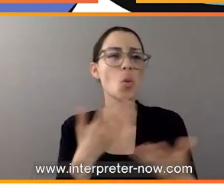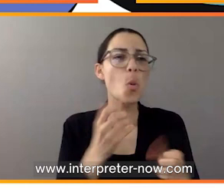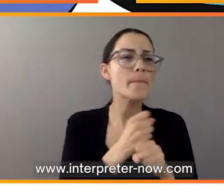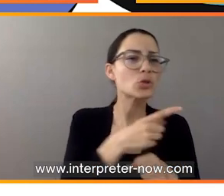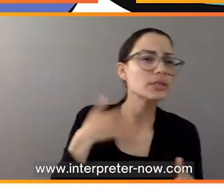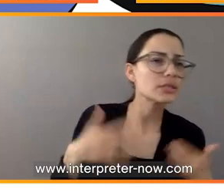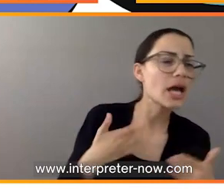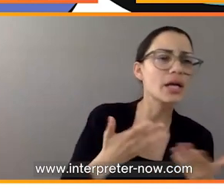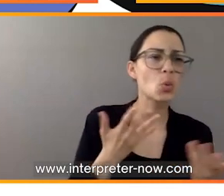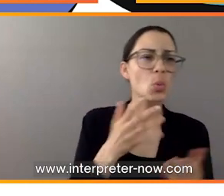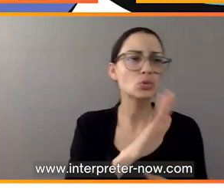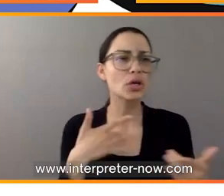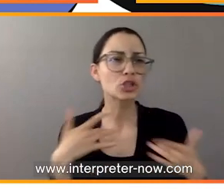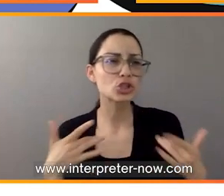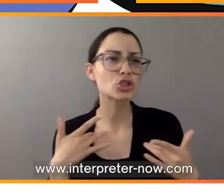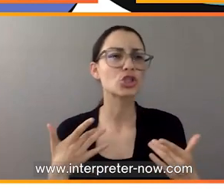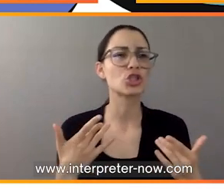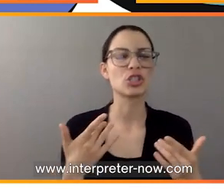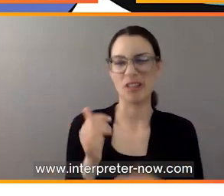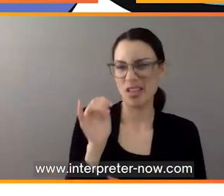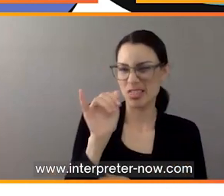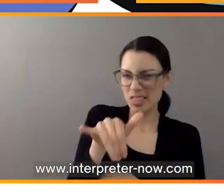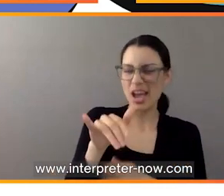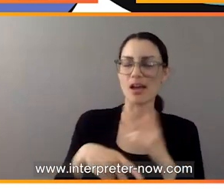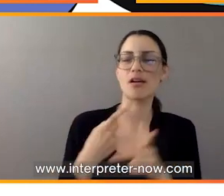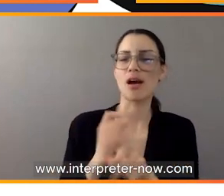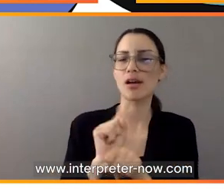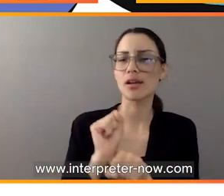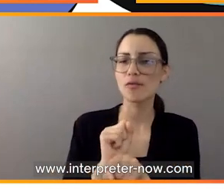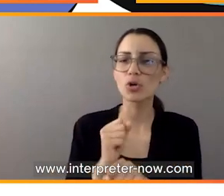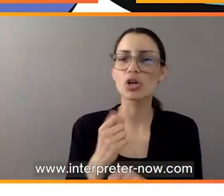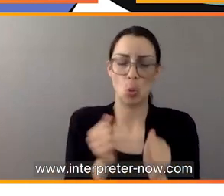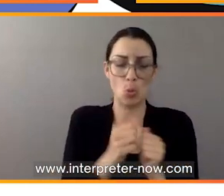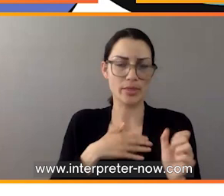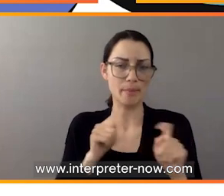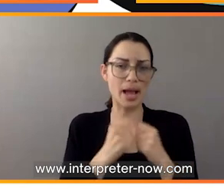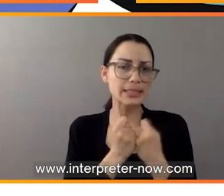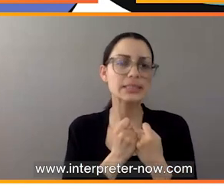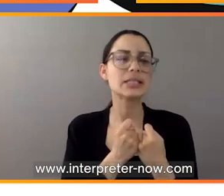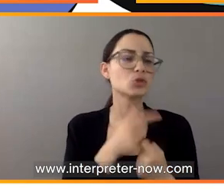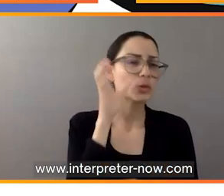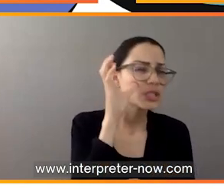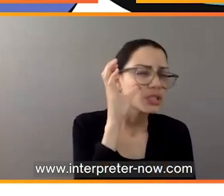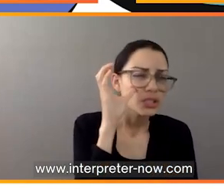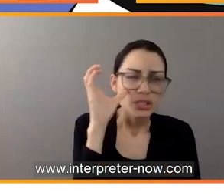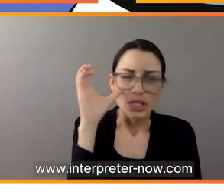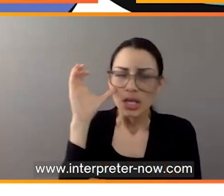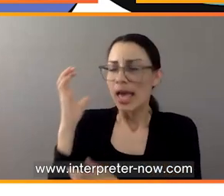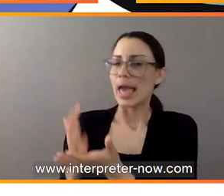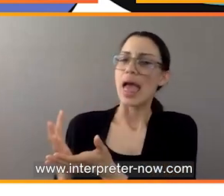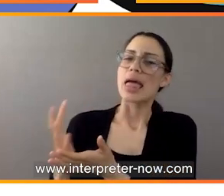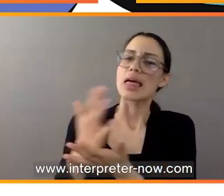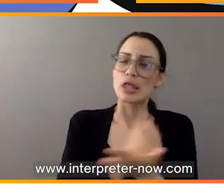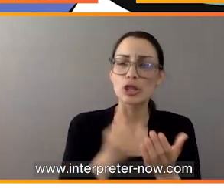that. But doing that at every level, you know, and actually working with my team to do all that listening to then gather, you